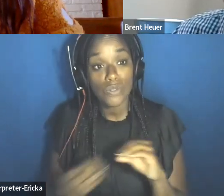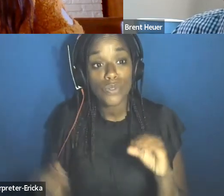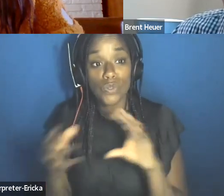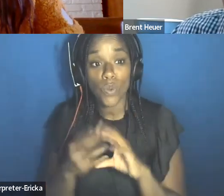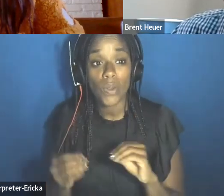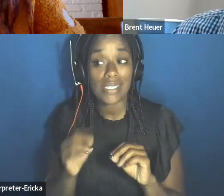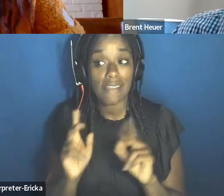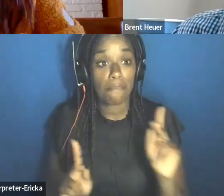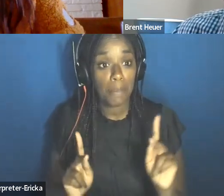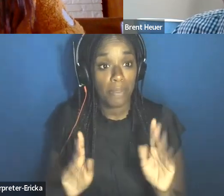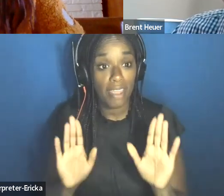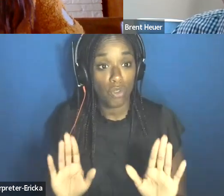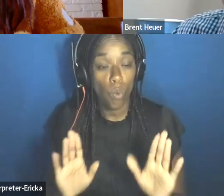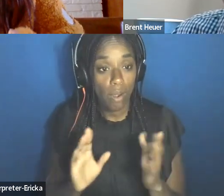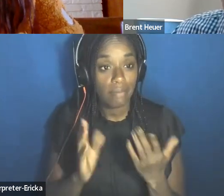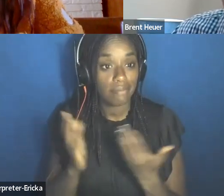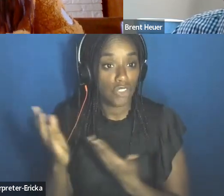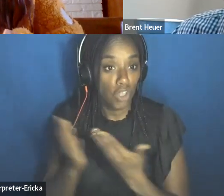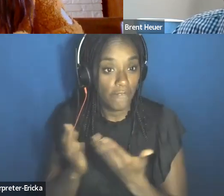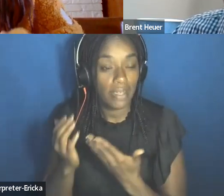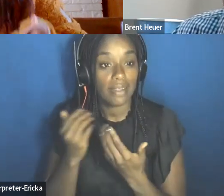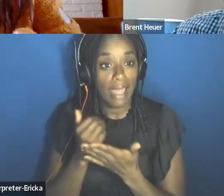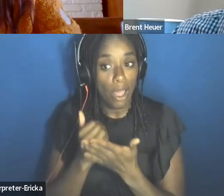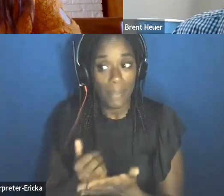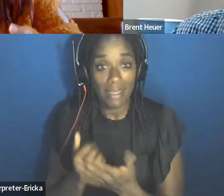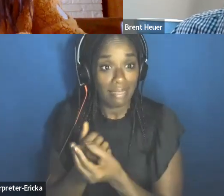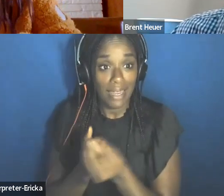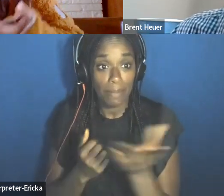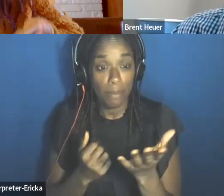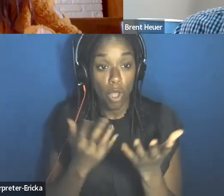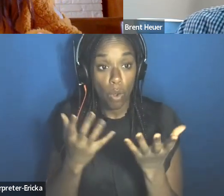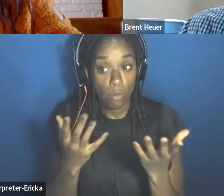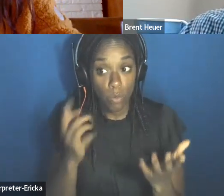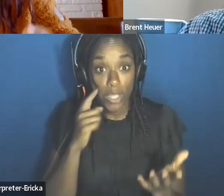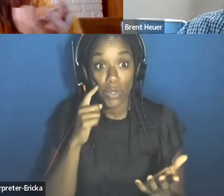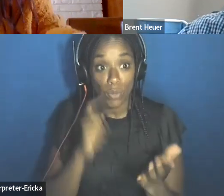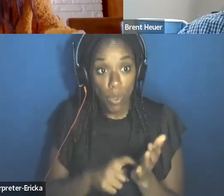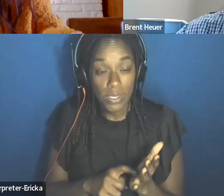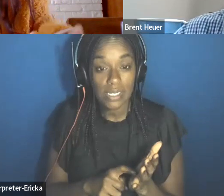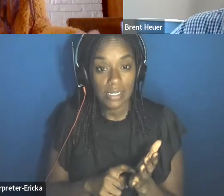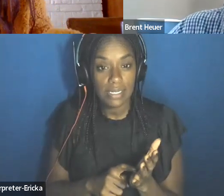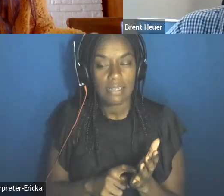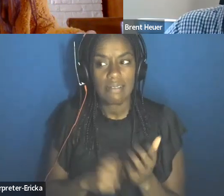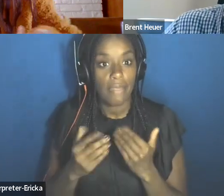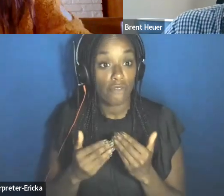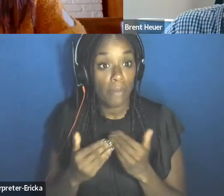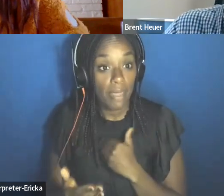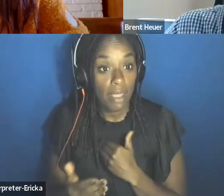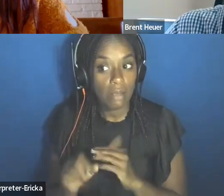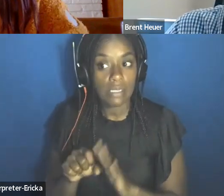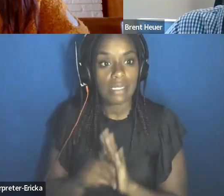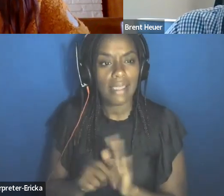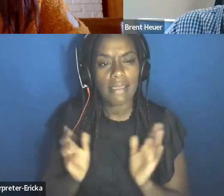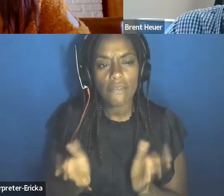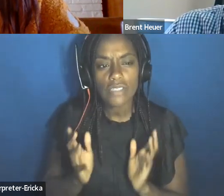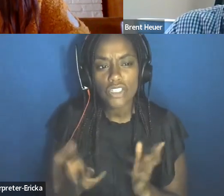you're serving to let them know, you know, what you're seeing. And then from there, how do we get involved in our state conversation?